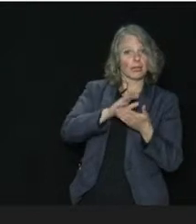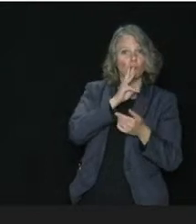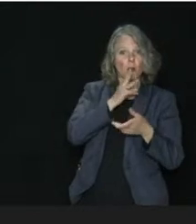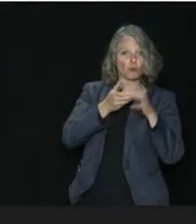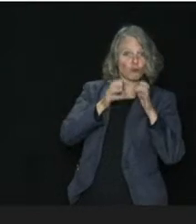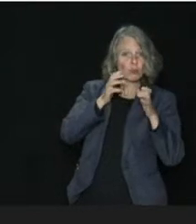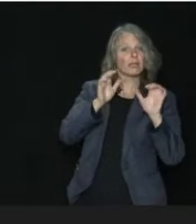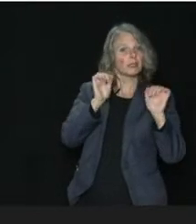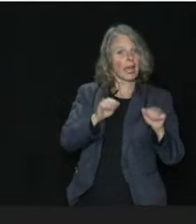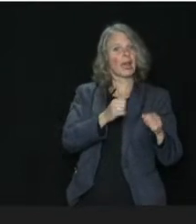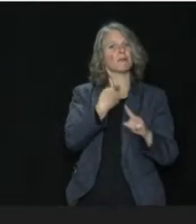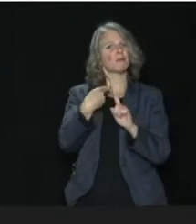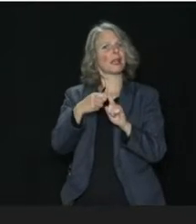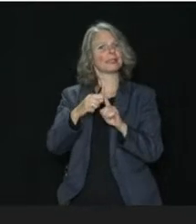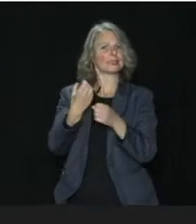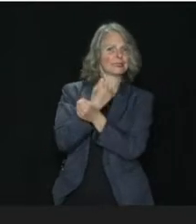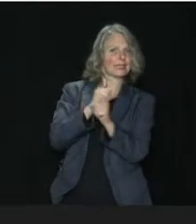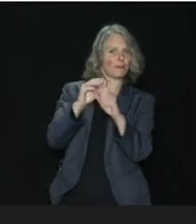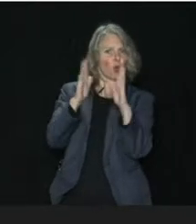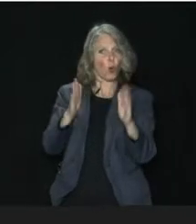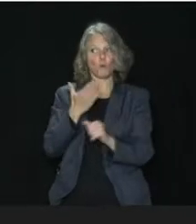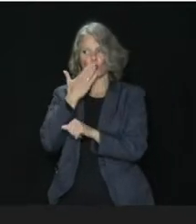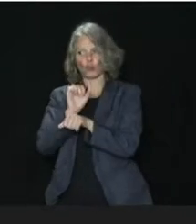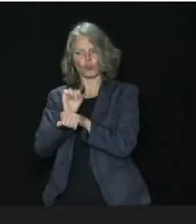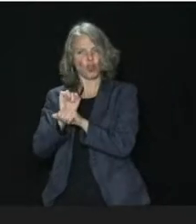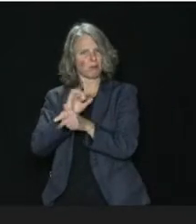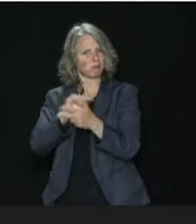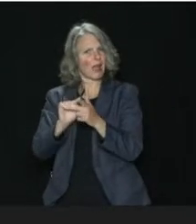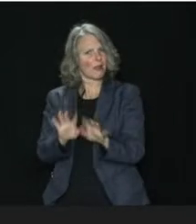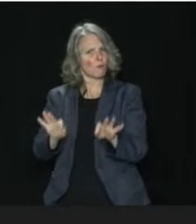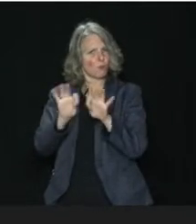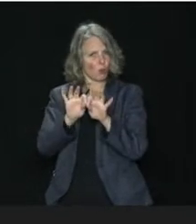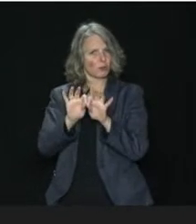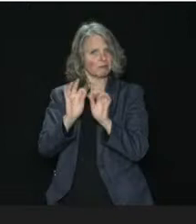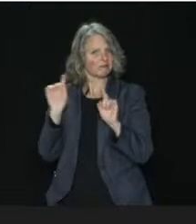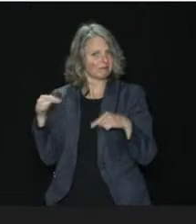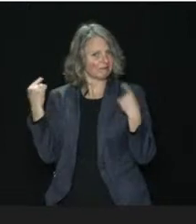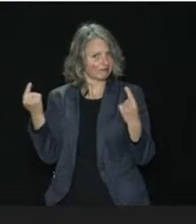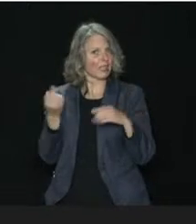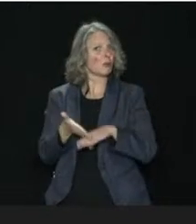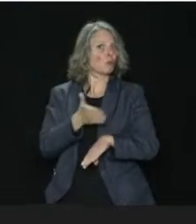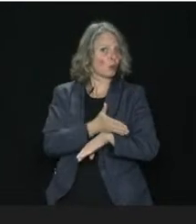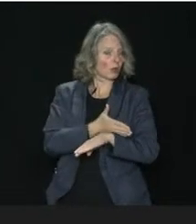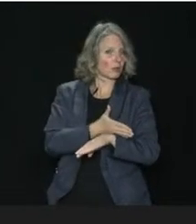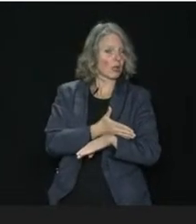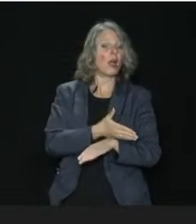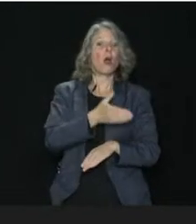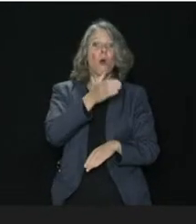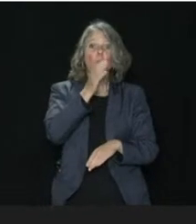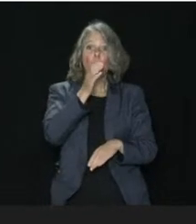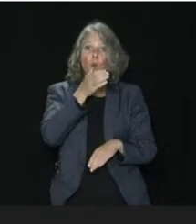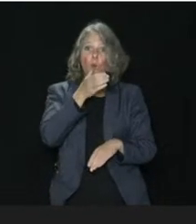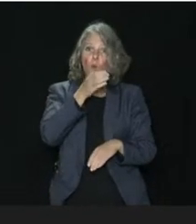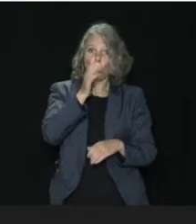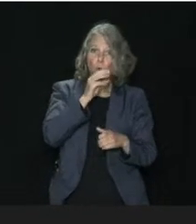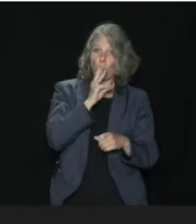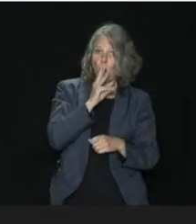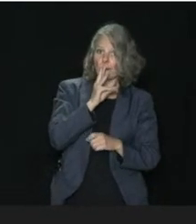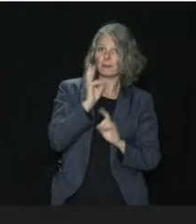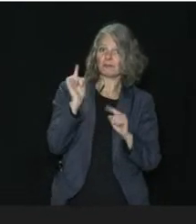made progress in the past 5 years. On drinking water alone, we've lifted